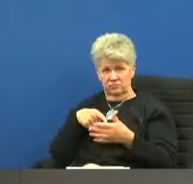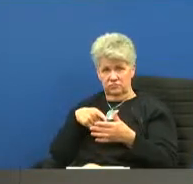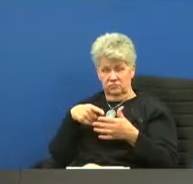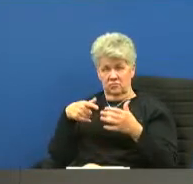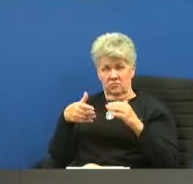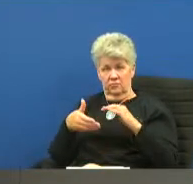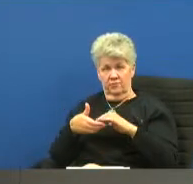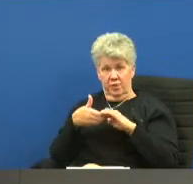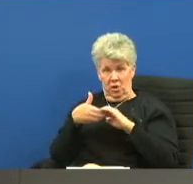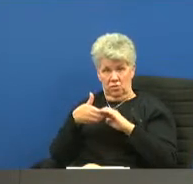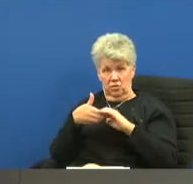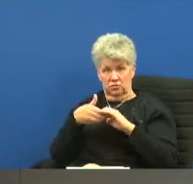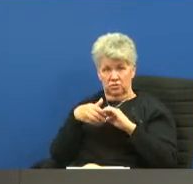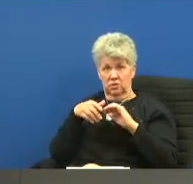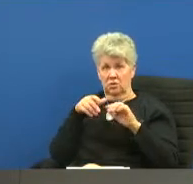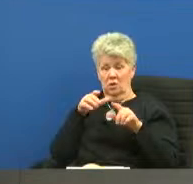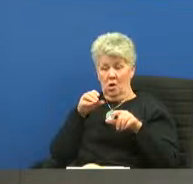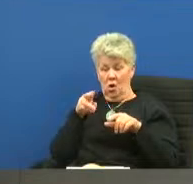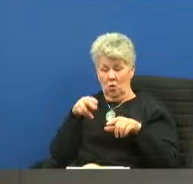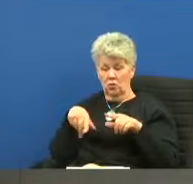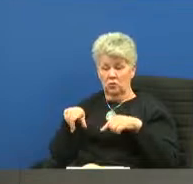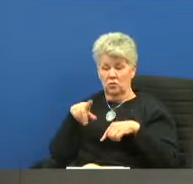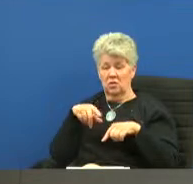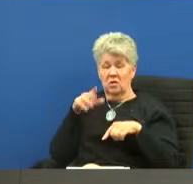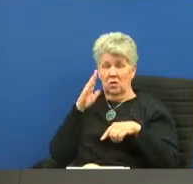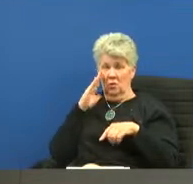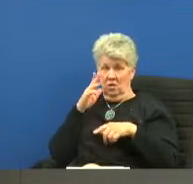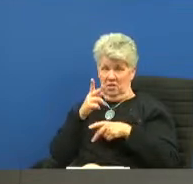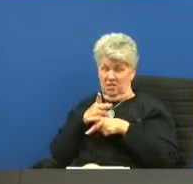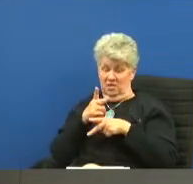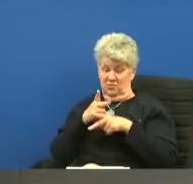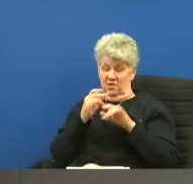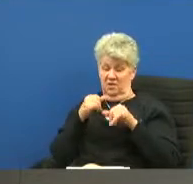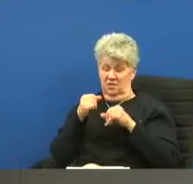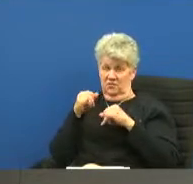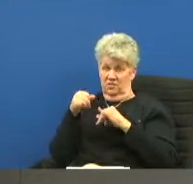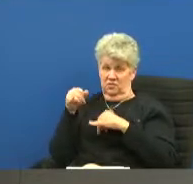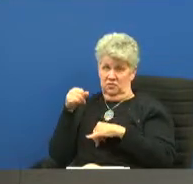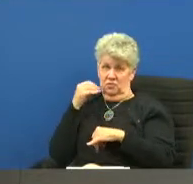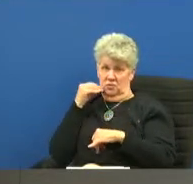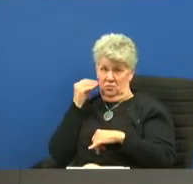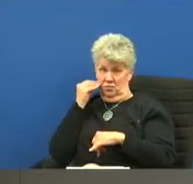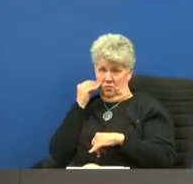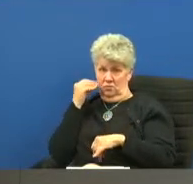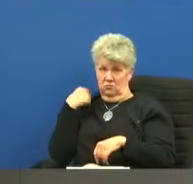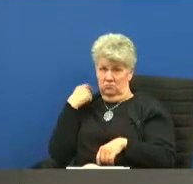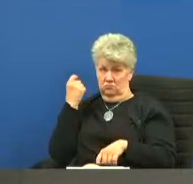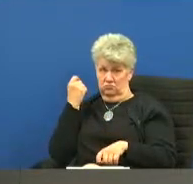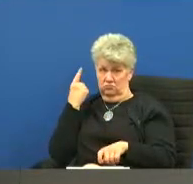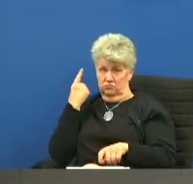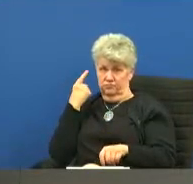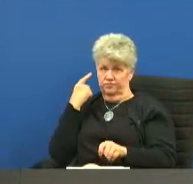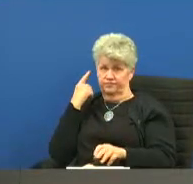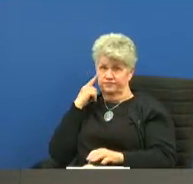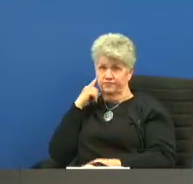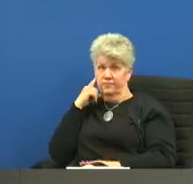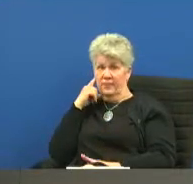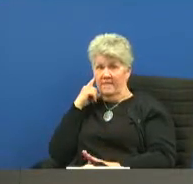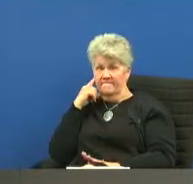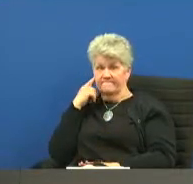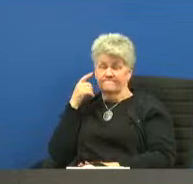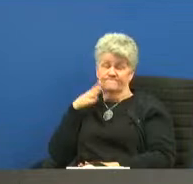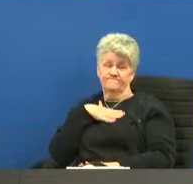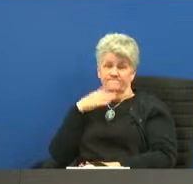partners own these places, and they're going to keep up these individual homes, from my understanding. It's